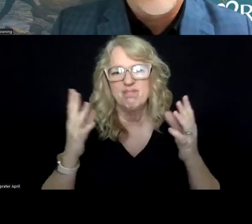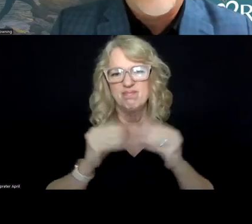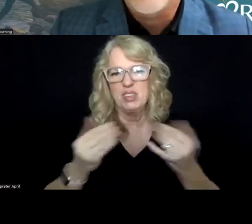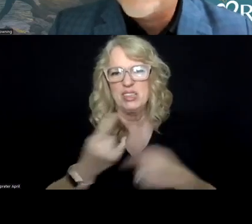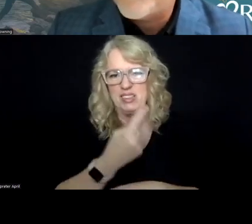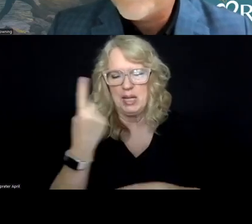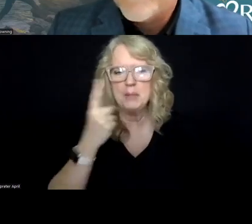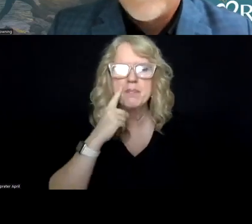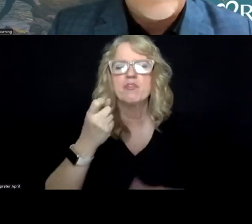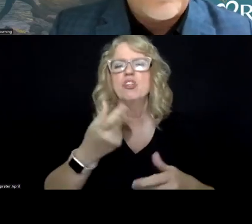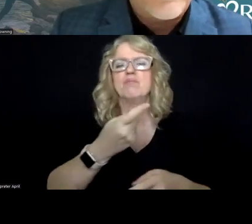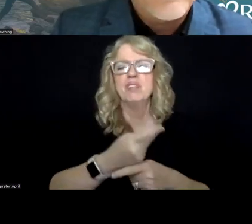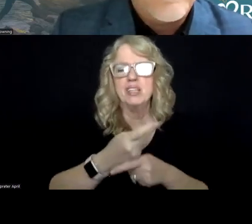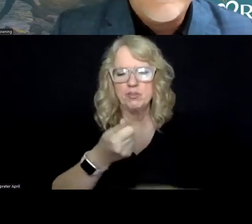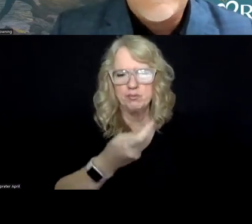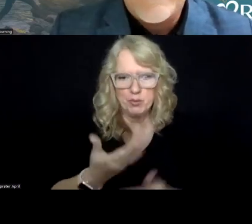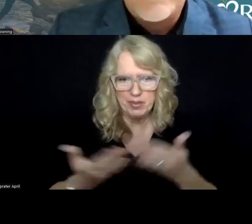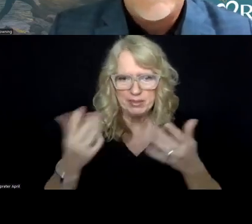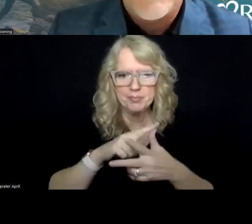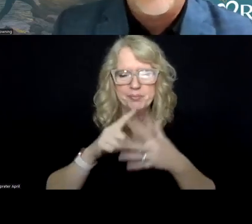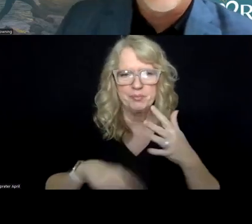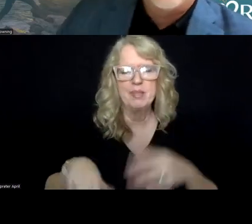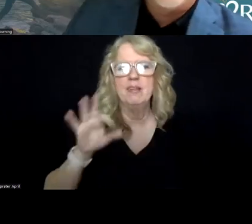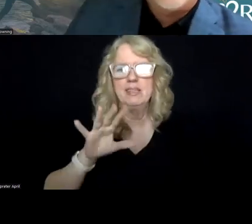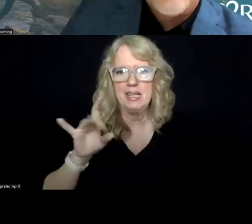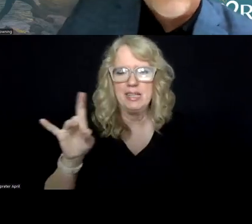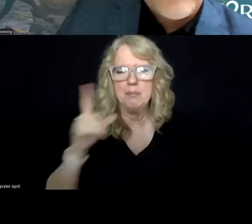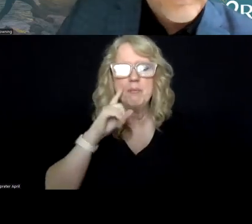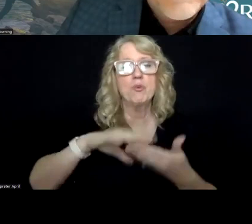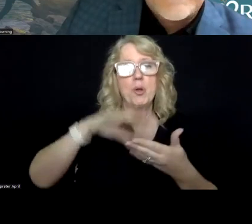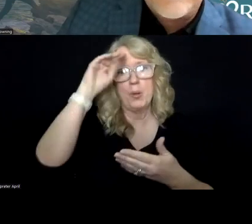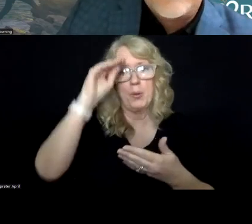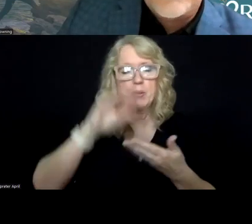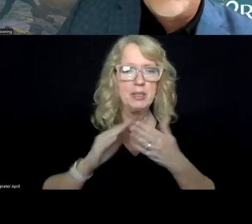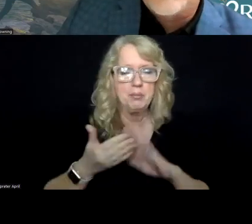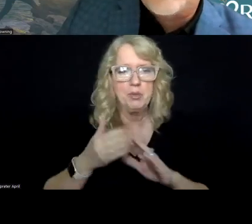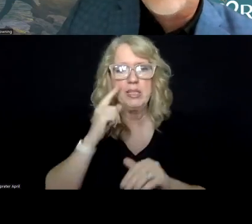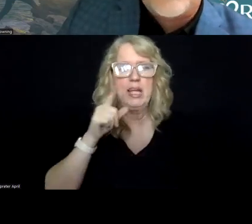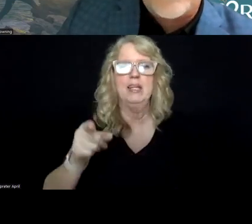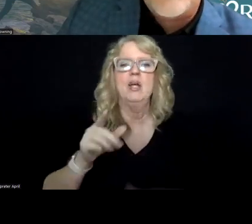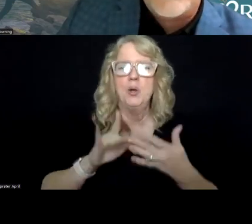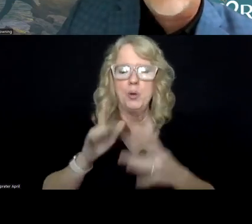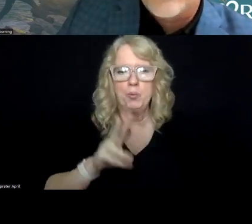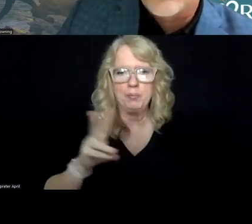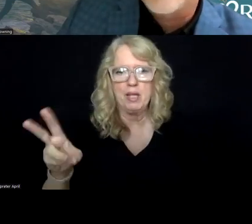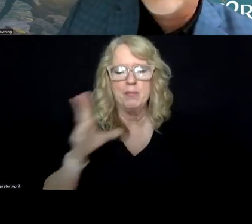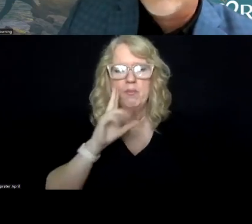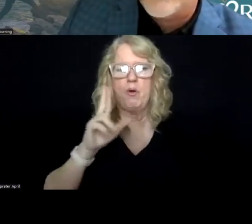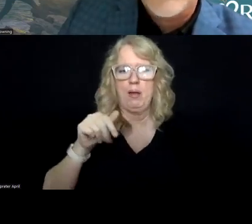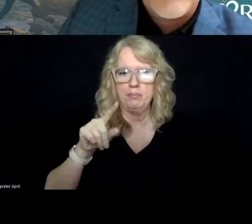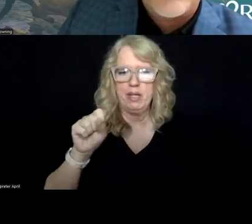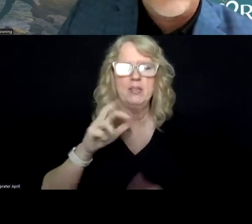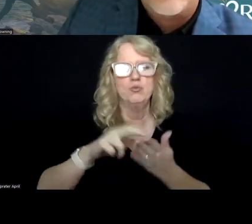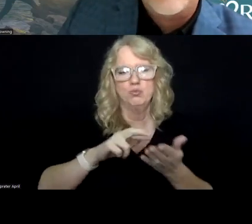just a little bit of housekeeping. On our 988 Crisis Jam Learning Community website, you can check this for updates,